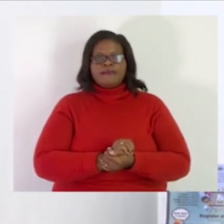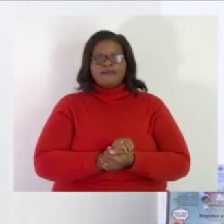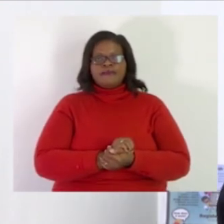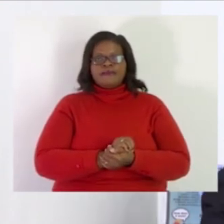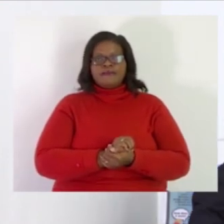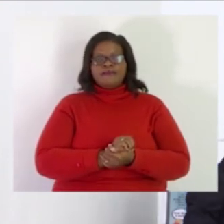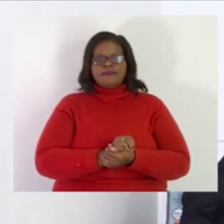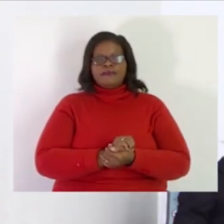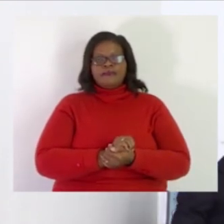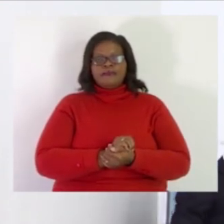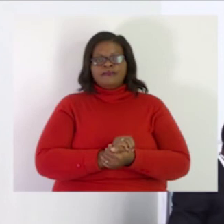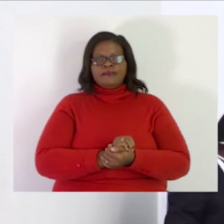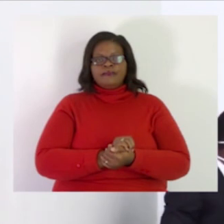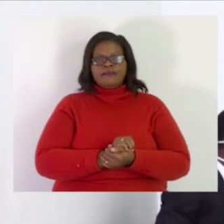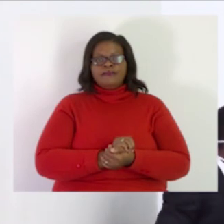a 10,000.